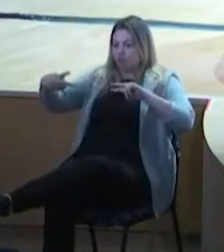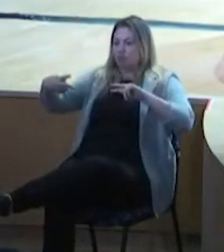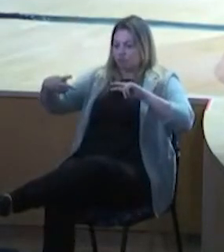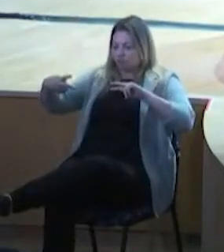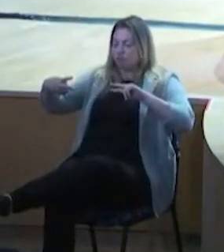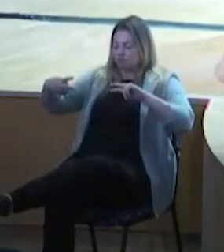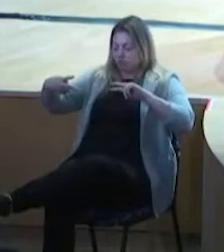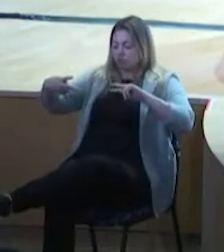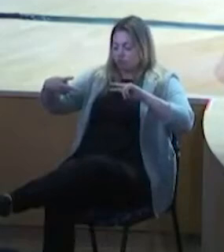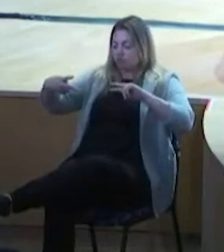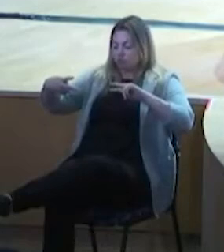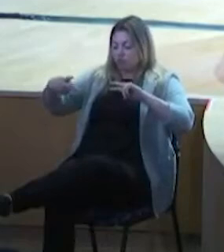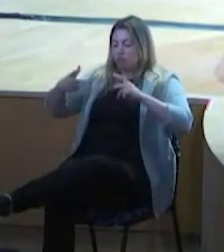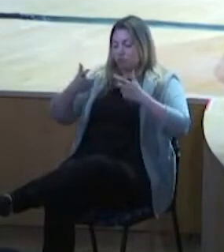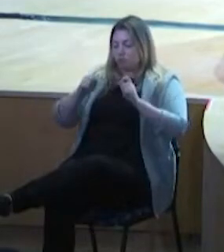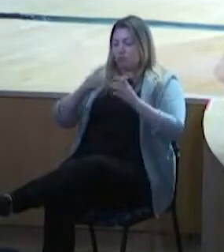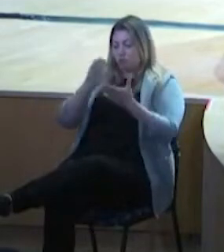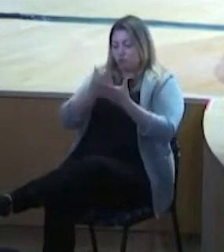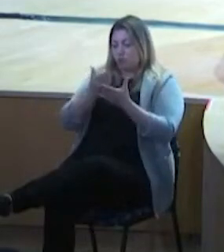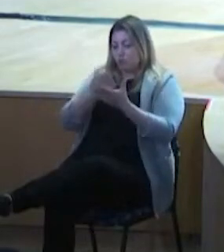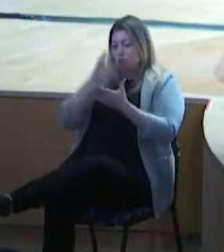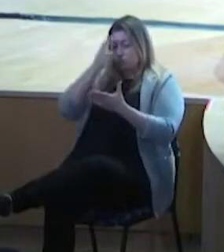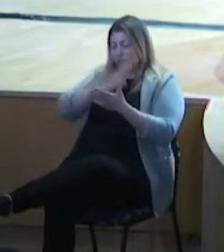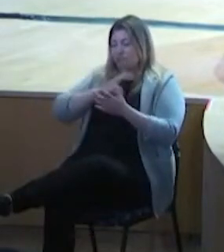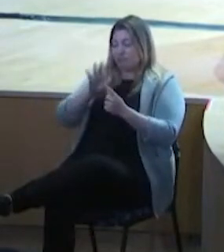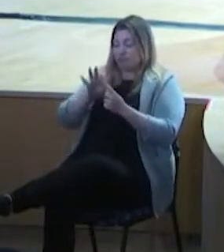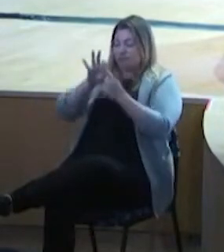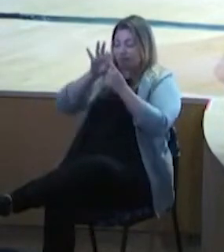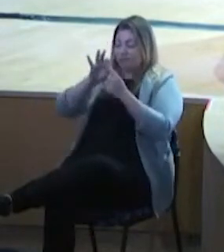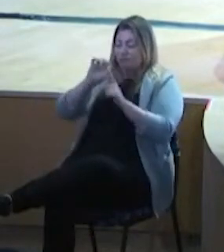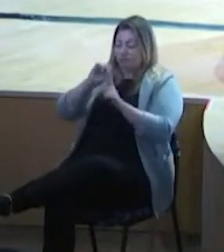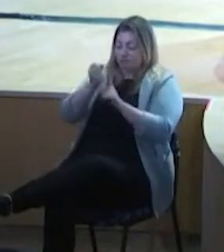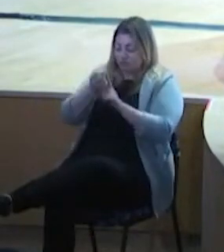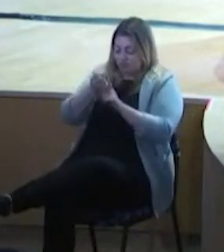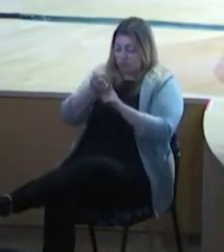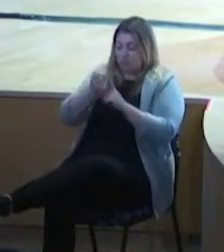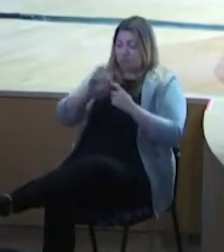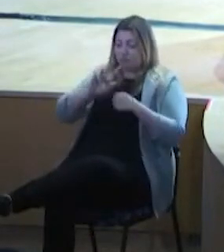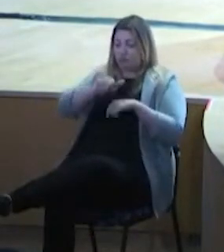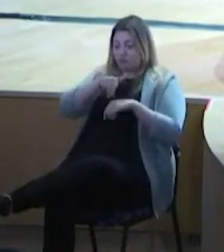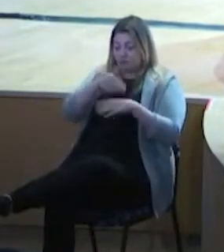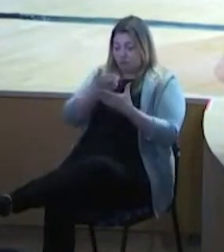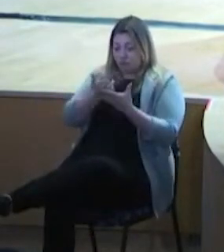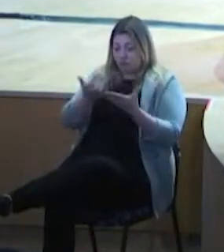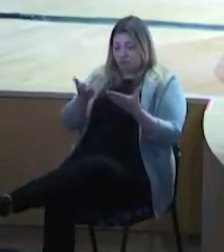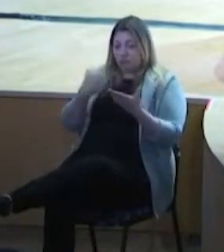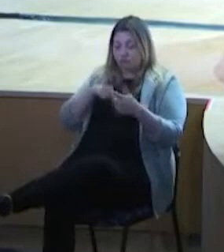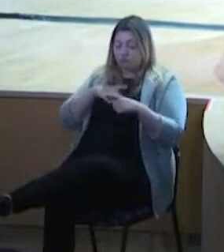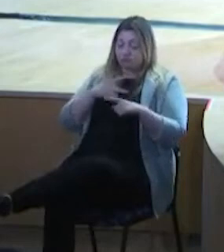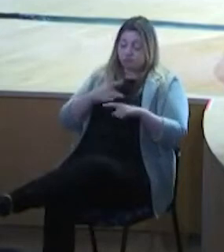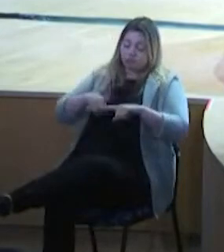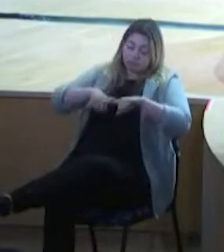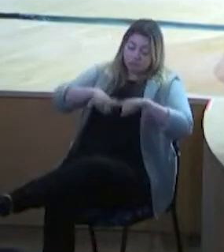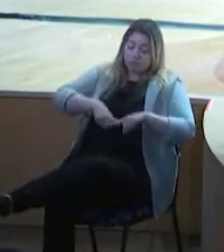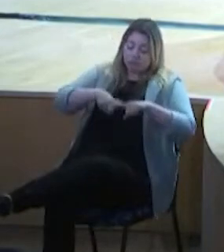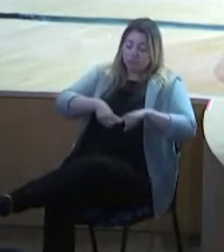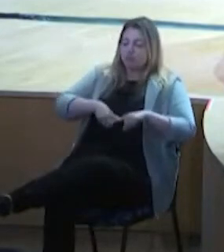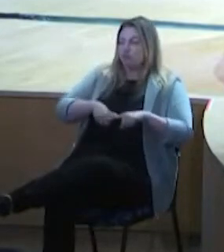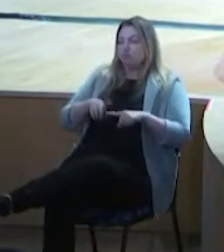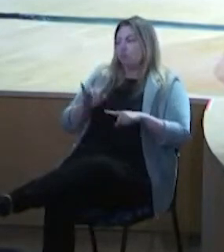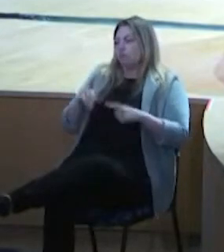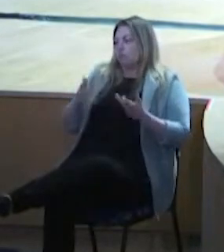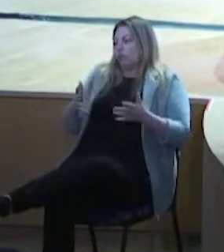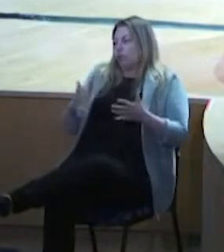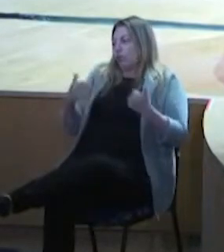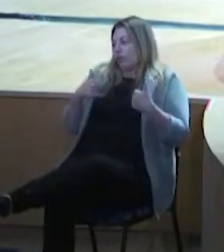and kind of prove that Hawaii is a very unique situation where the natural resources that we depend on are really all we